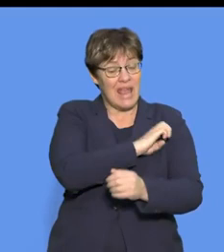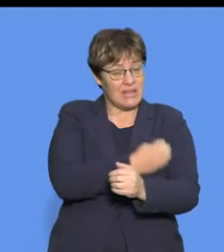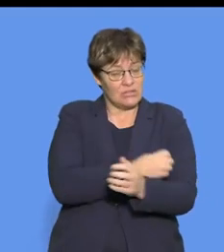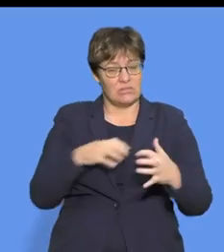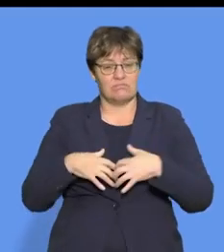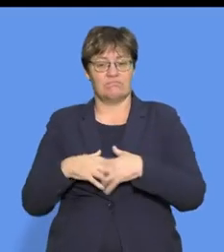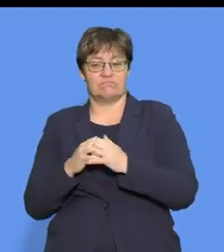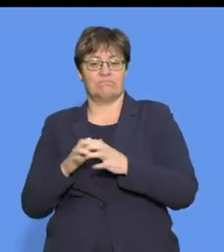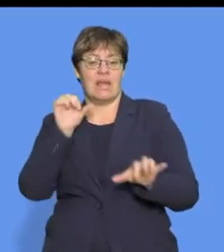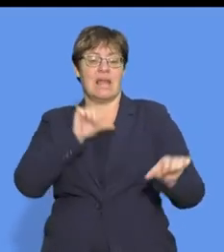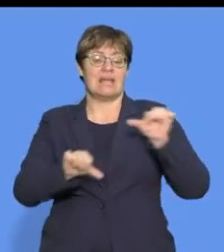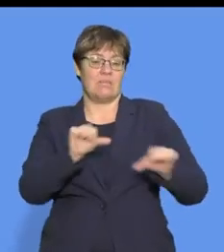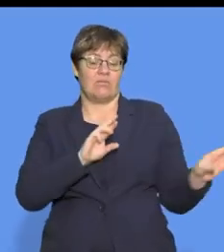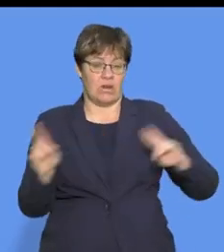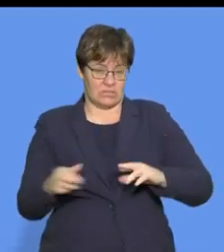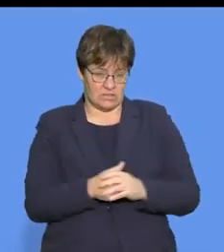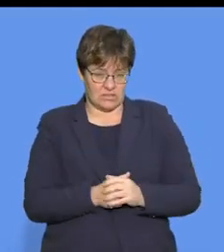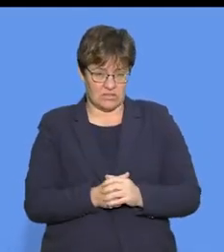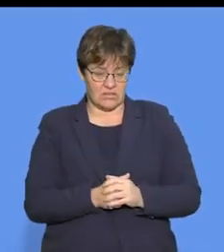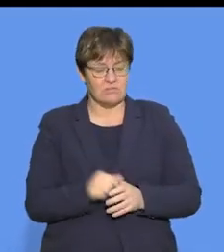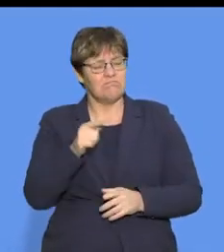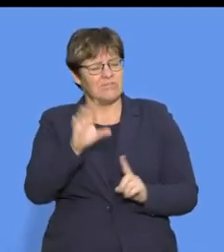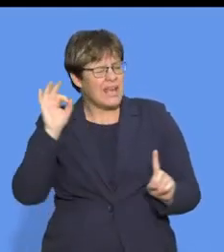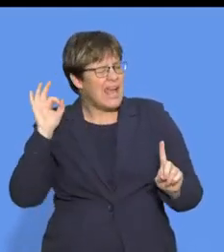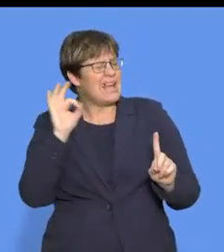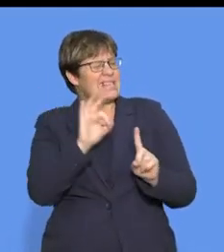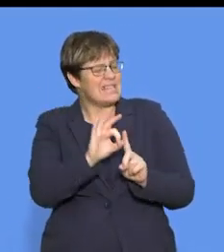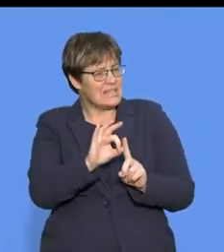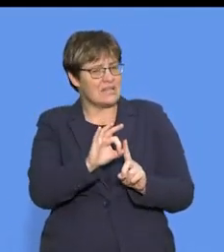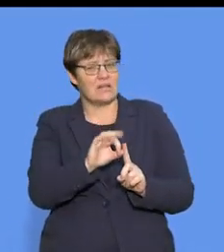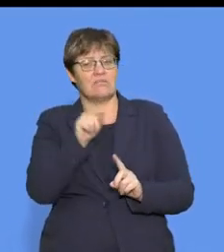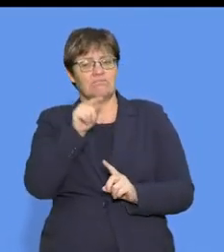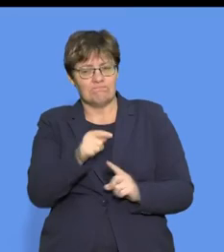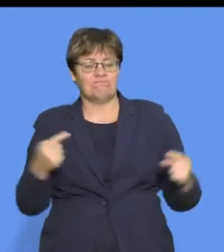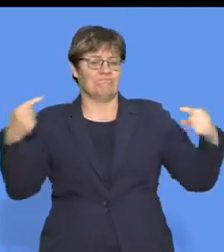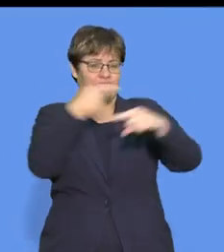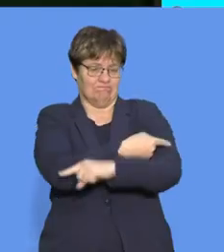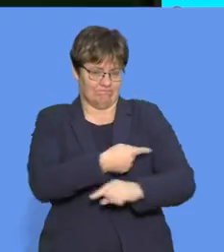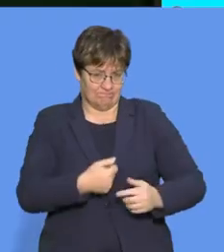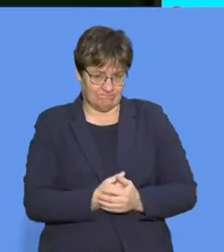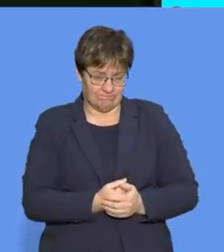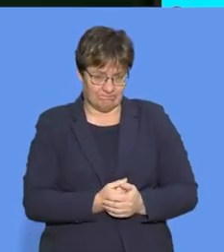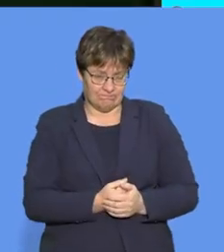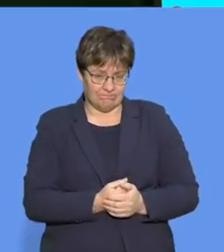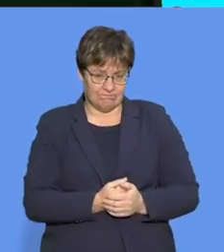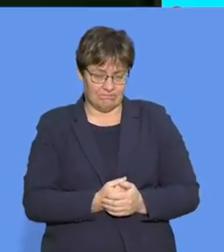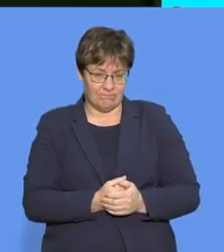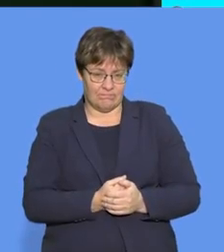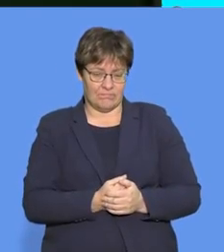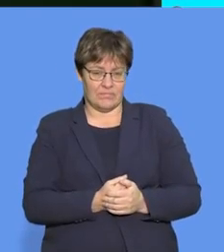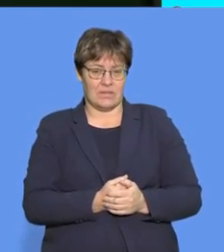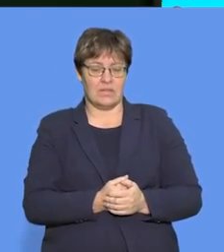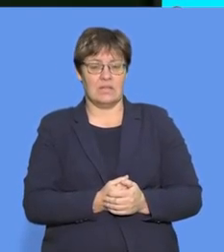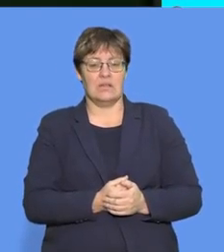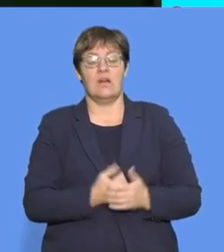energy creates a chemical reaction. So it's exactly the converse. It's the opposite